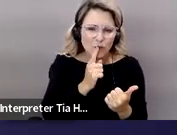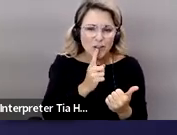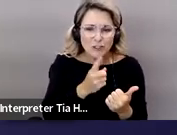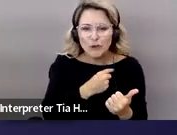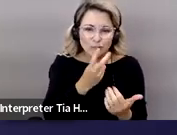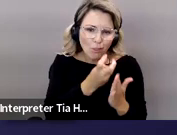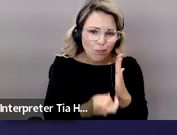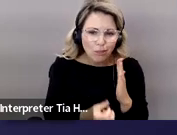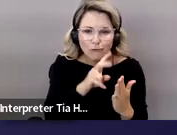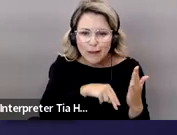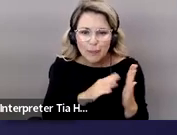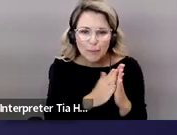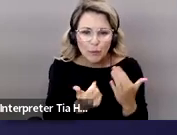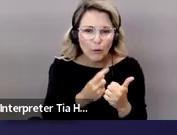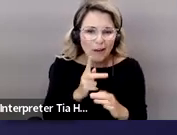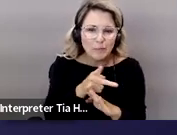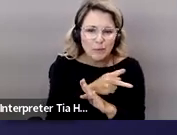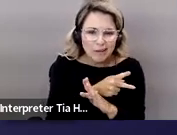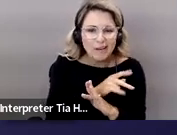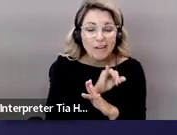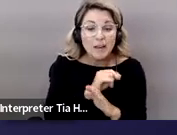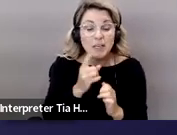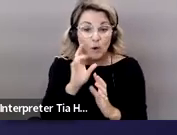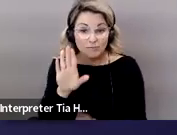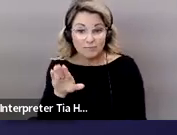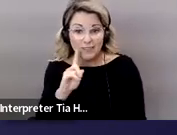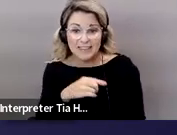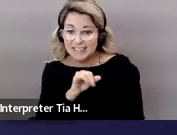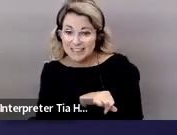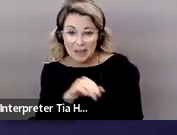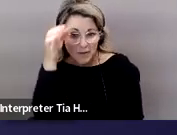grant proposal determines whether you want to go on and how interested you are